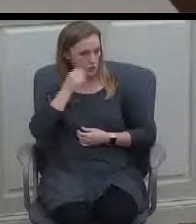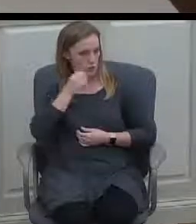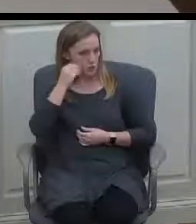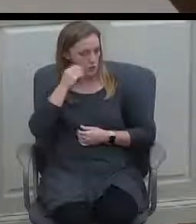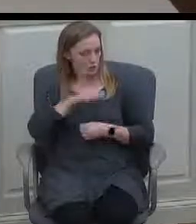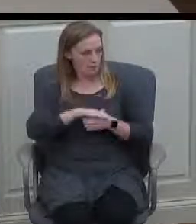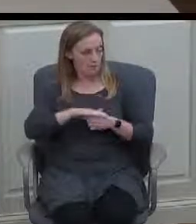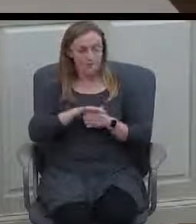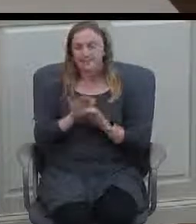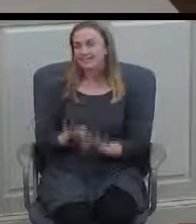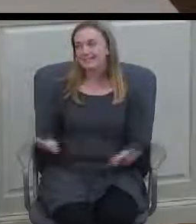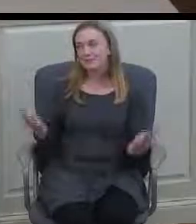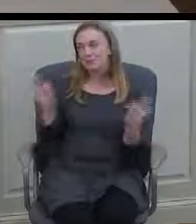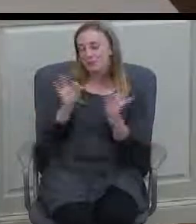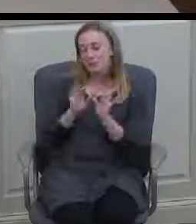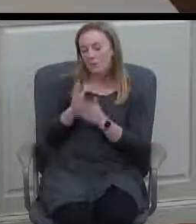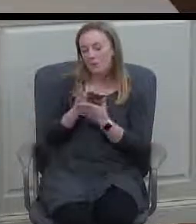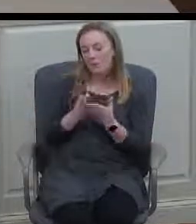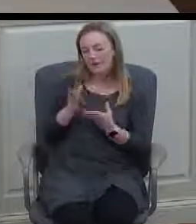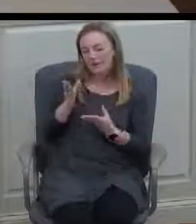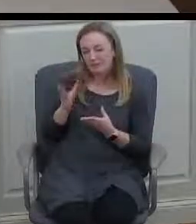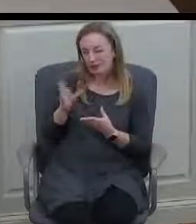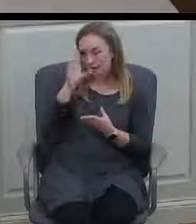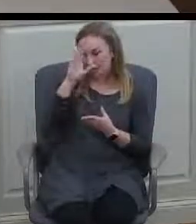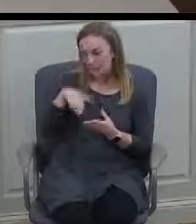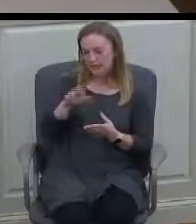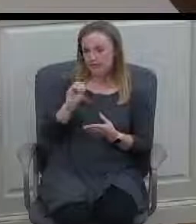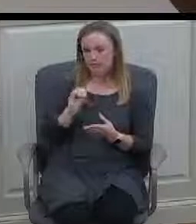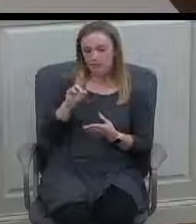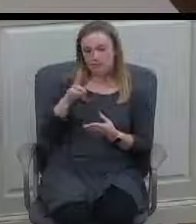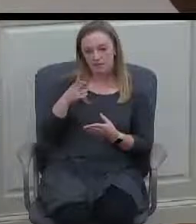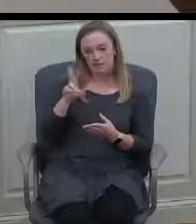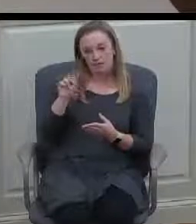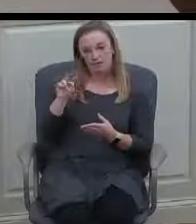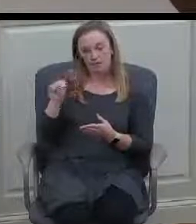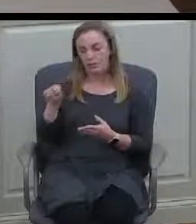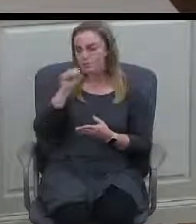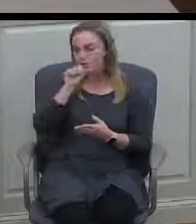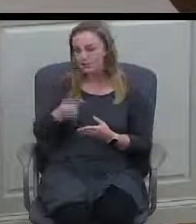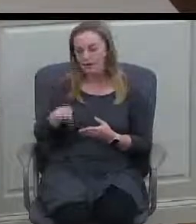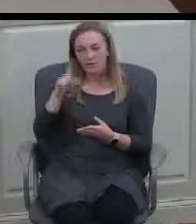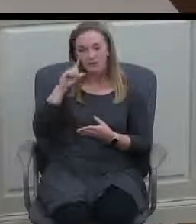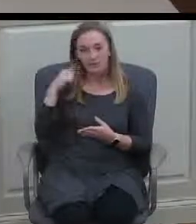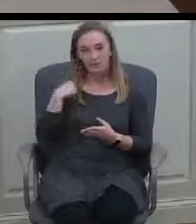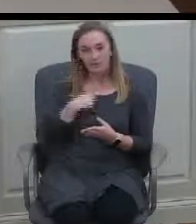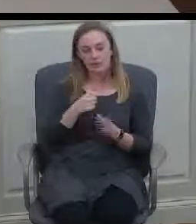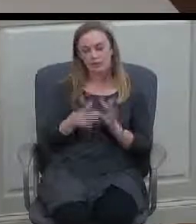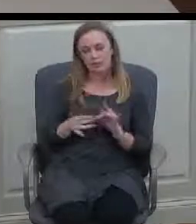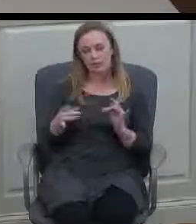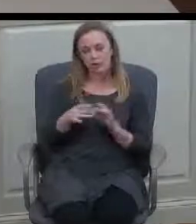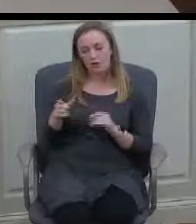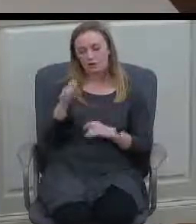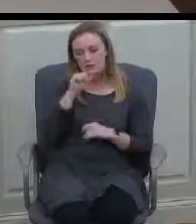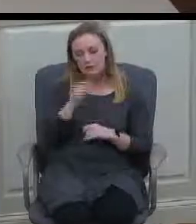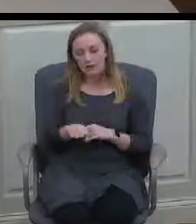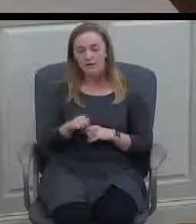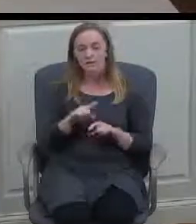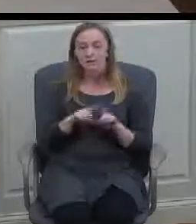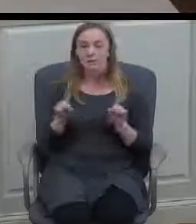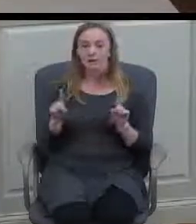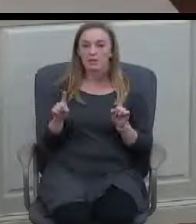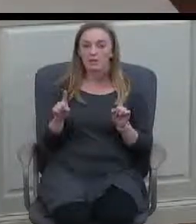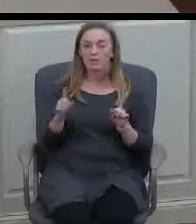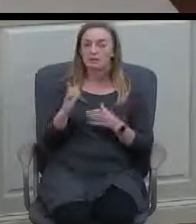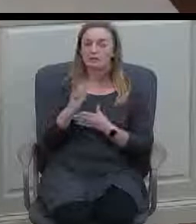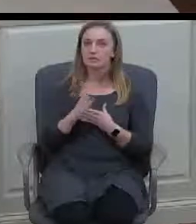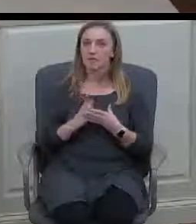the important thing there is, and I know Mr. Hunn would love to hear us talk about this because it's dear to his heart. Some of